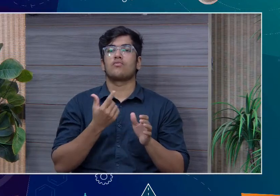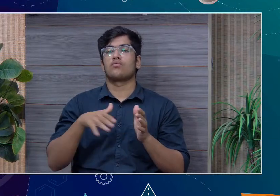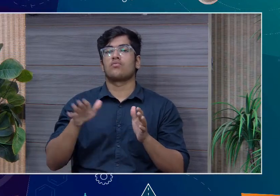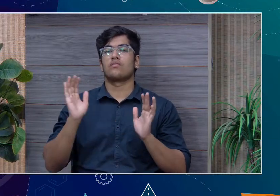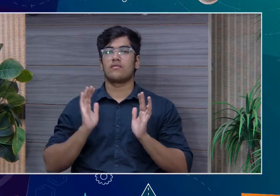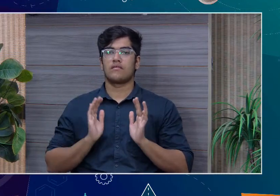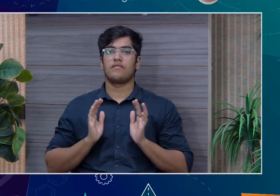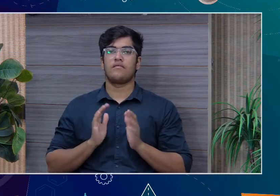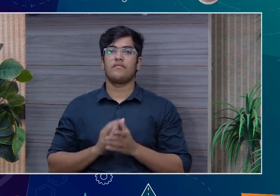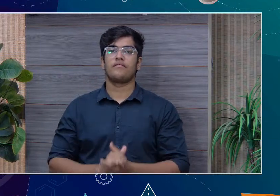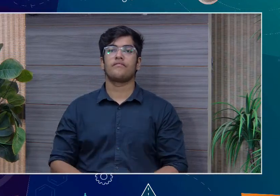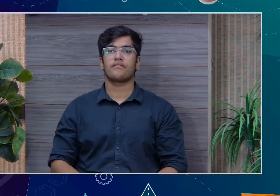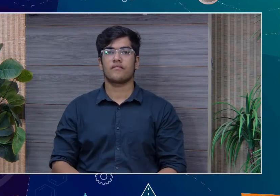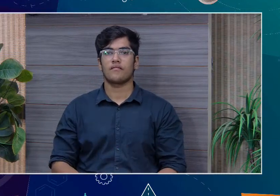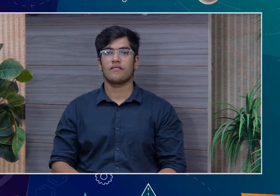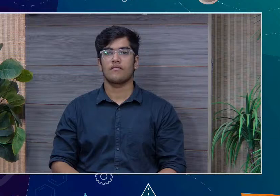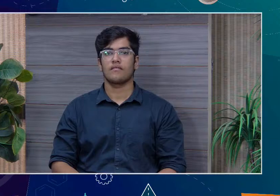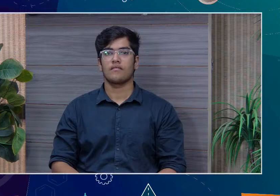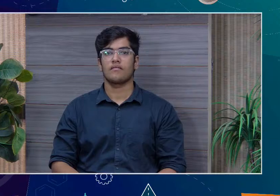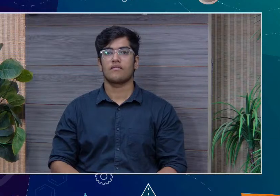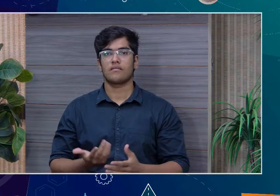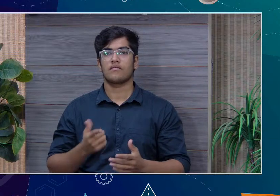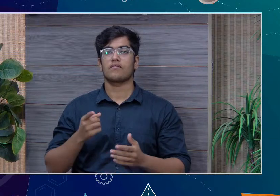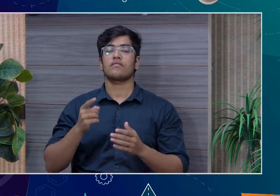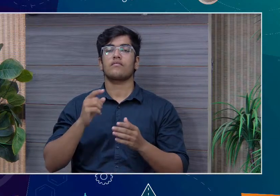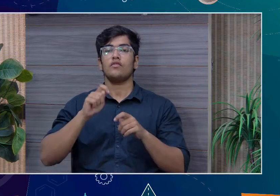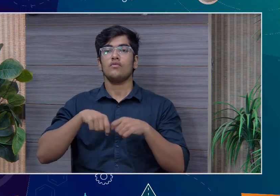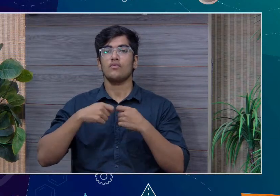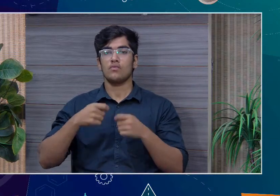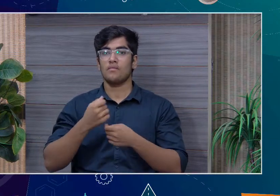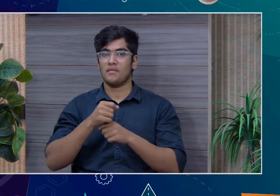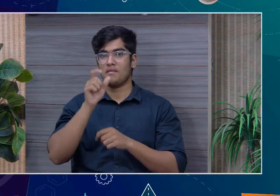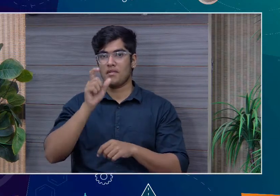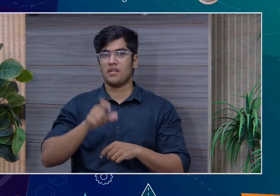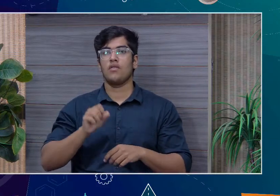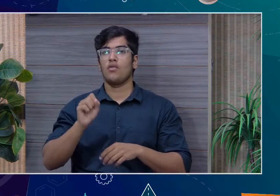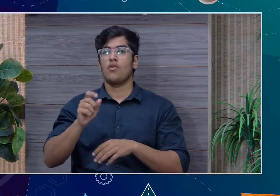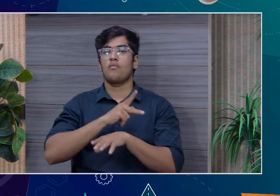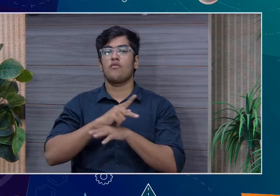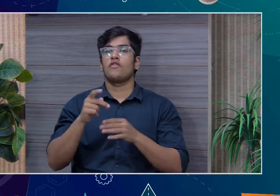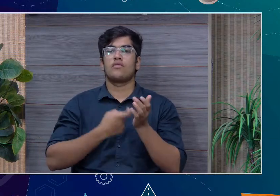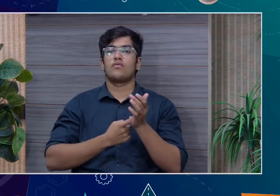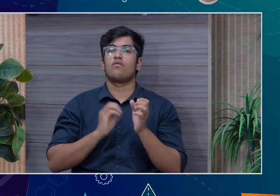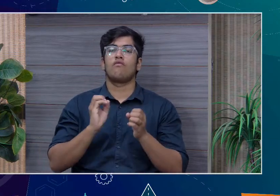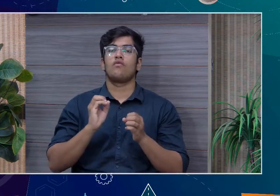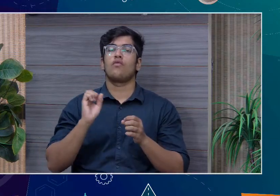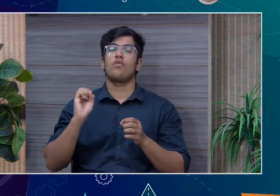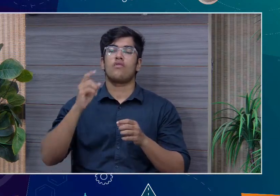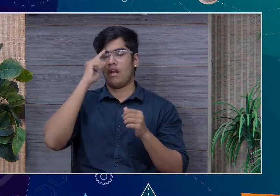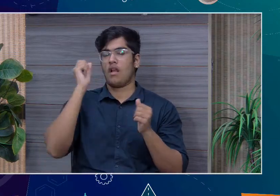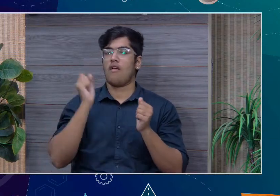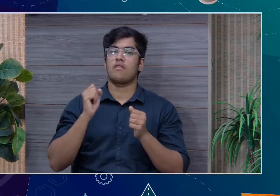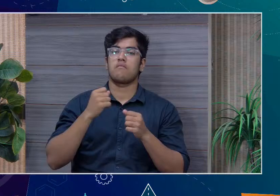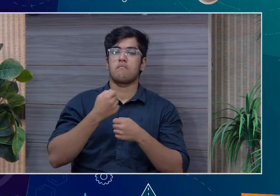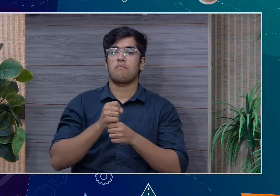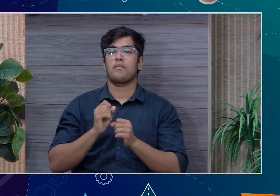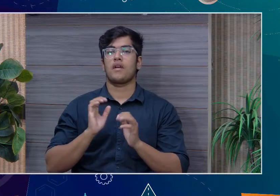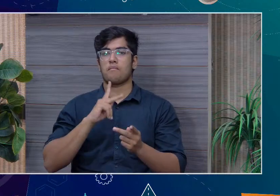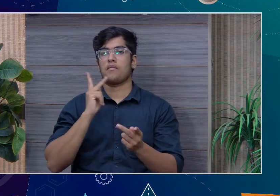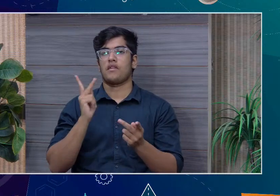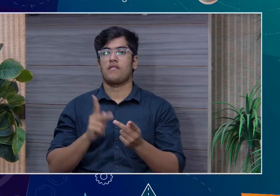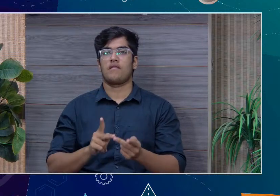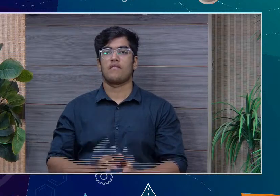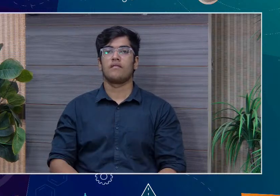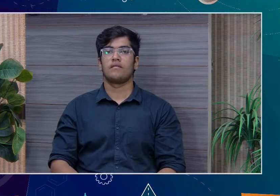said that the shoemaker had an unprofessional look. All right, and we can also see that there are